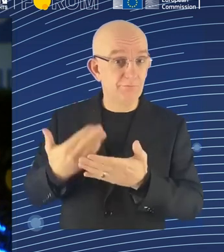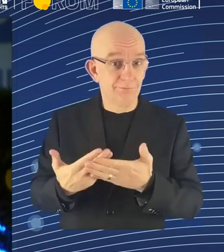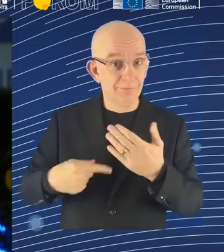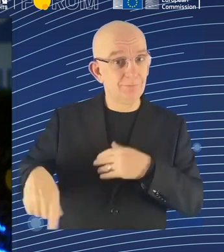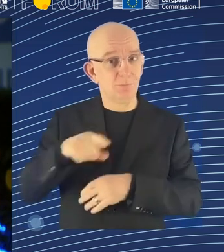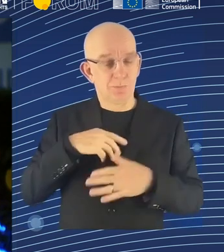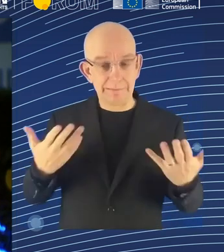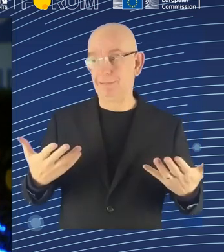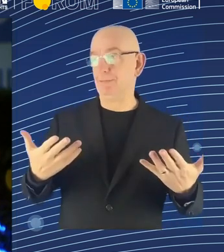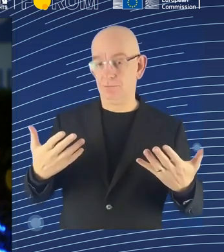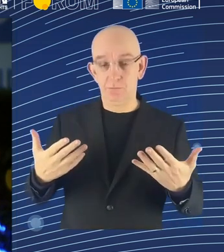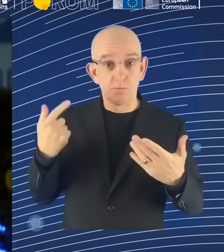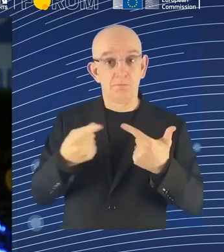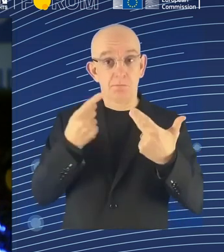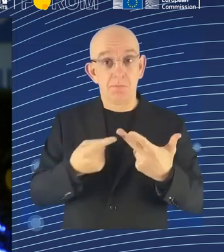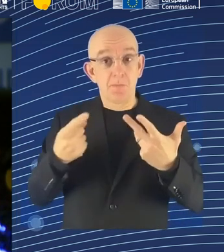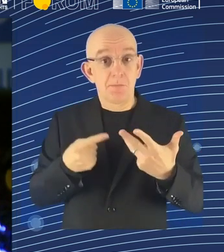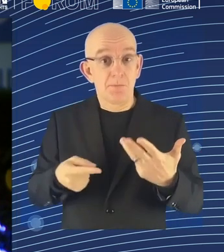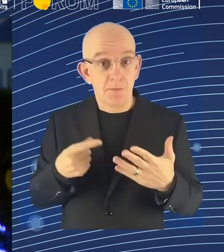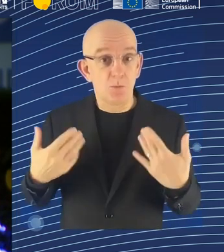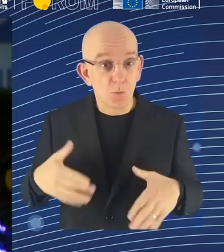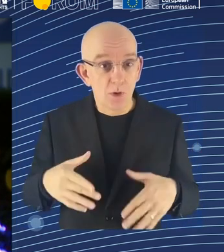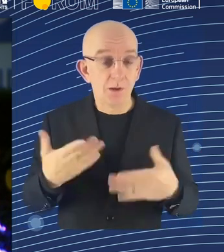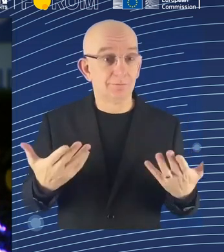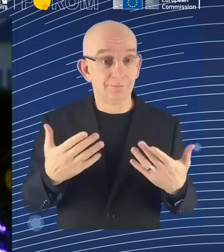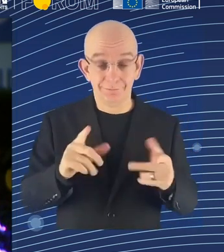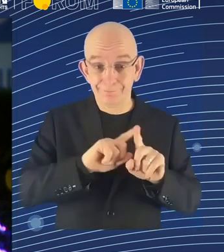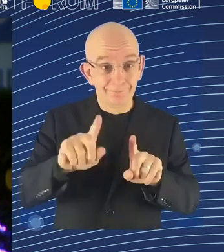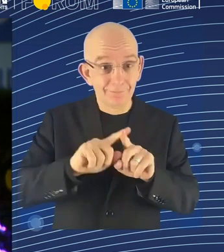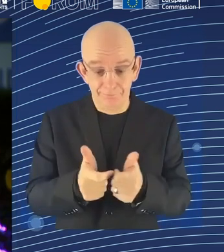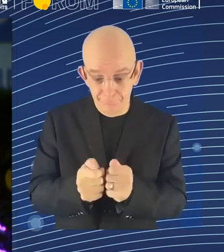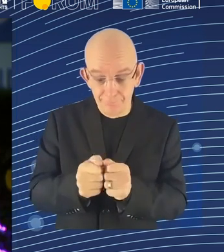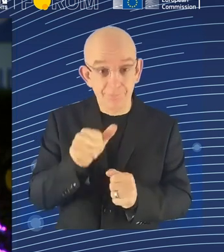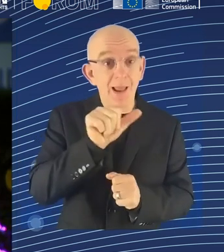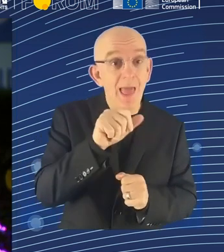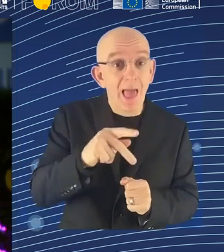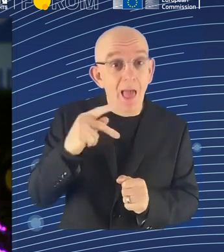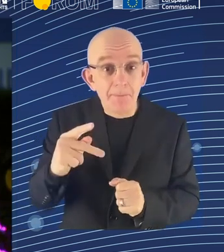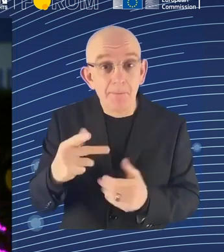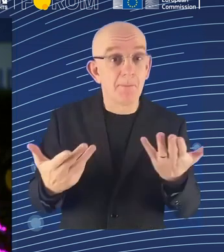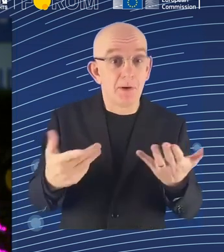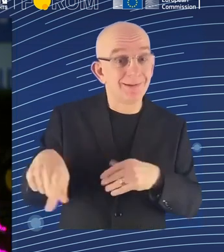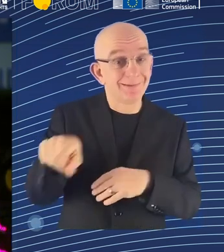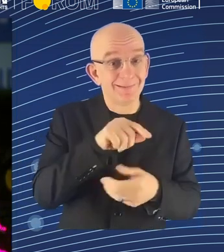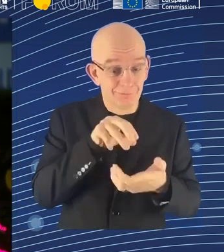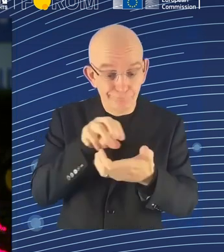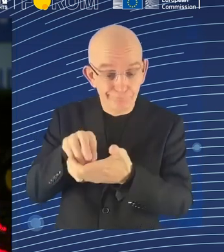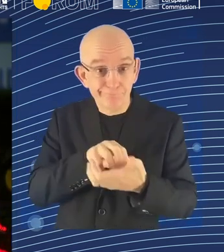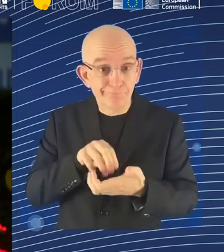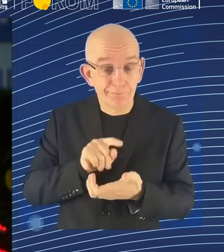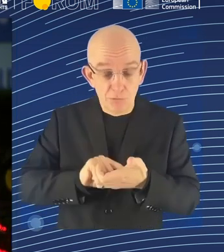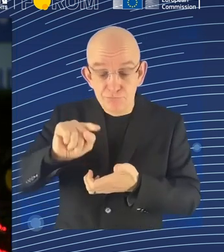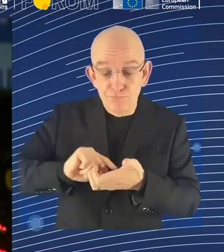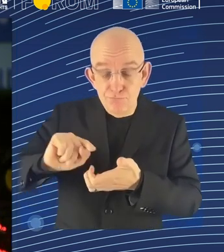major implications in our economic and social environment. These 25-year cycles represent,